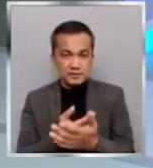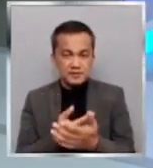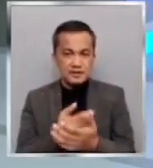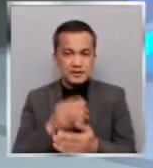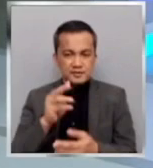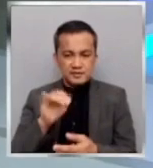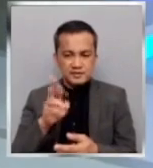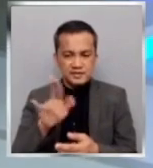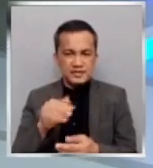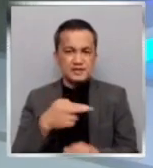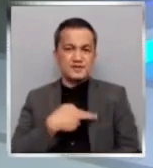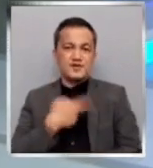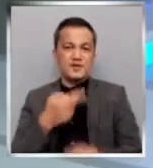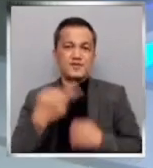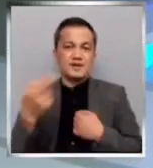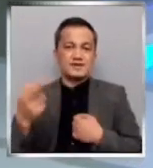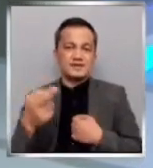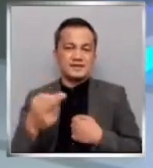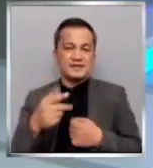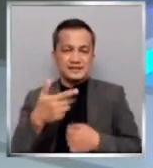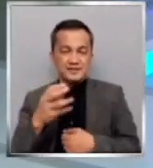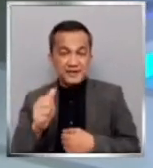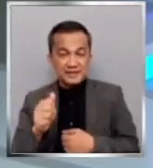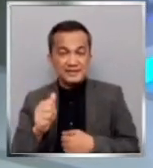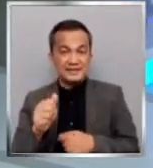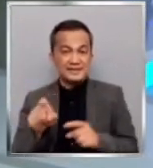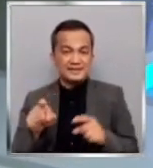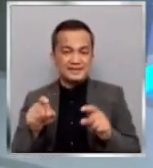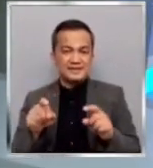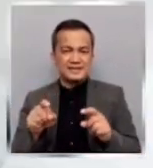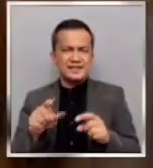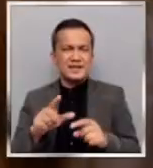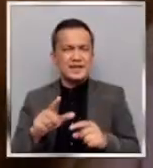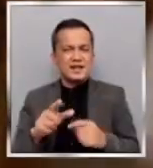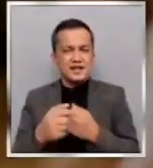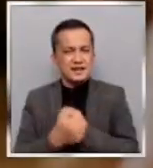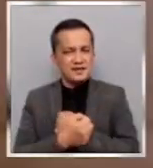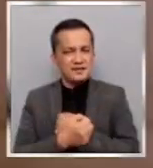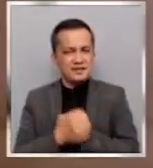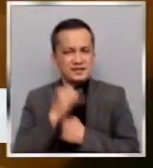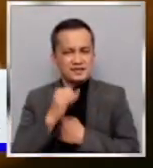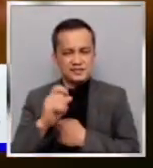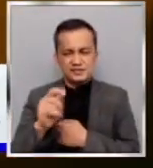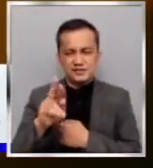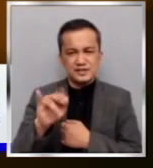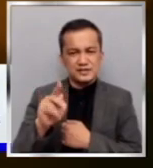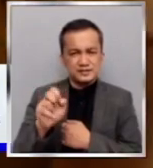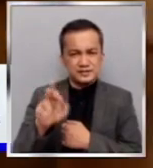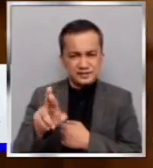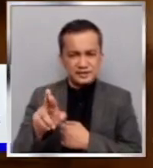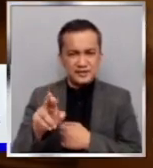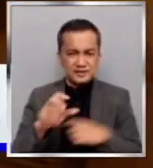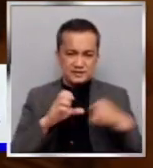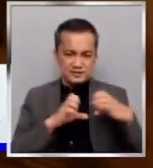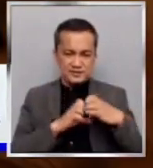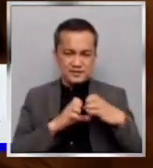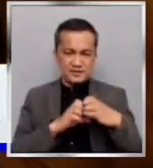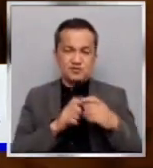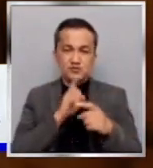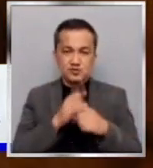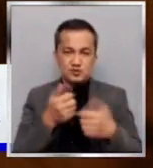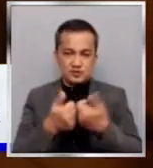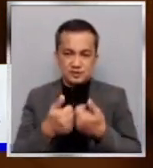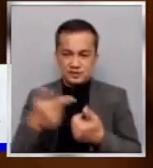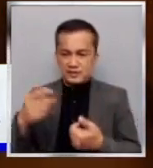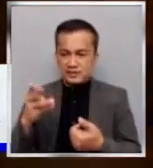romance series ng GMA Public Affairs na Lovey Stranger. Bukod sa kapuso real-life couple na sina Gabby Garcia and